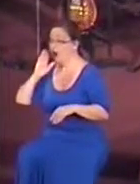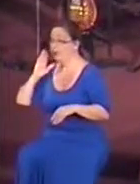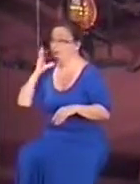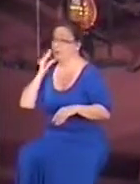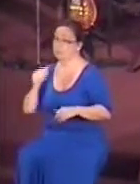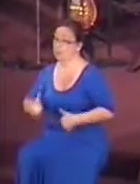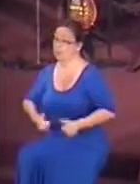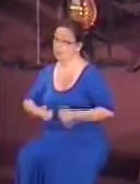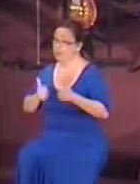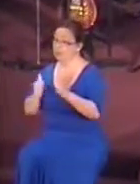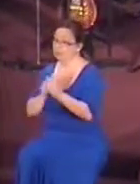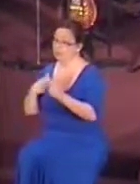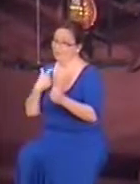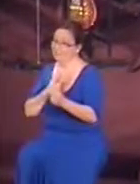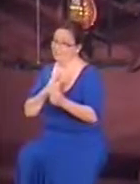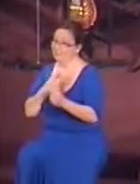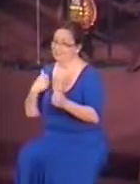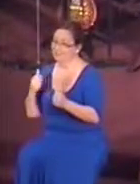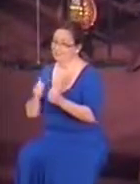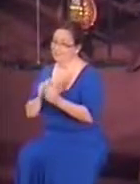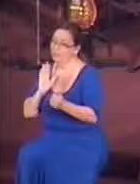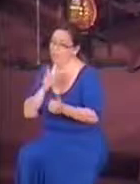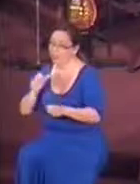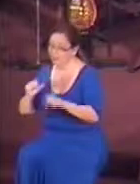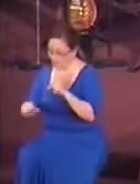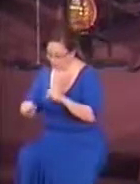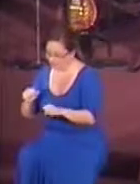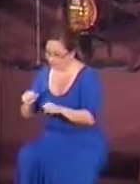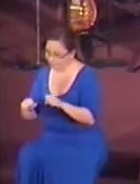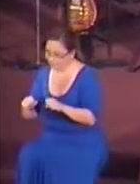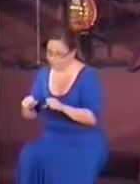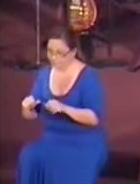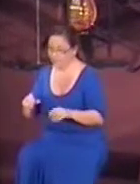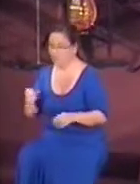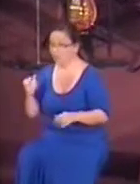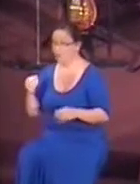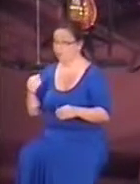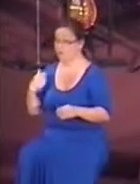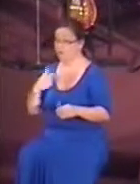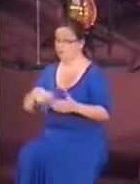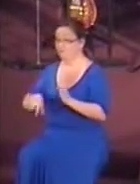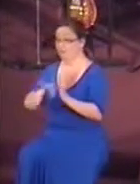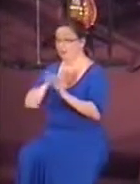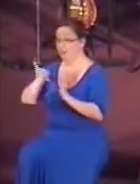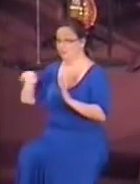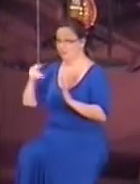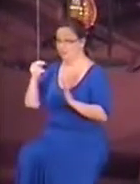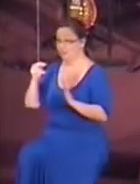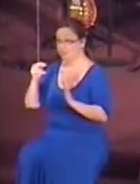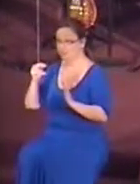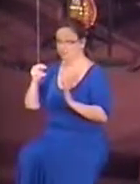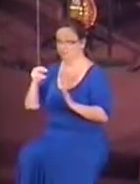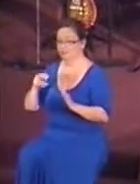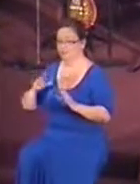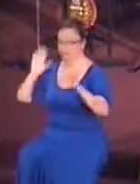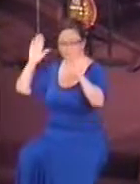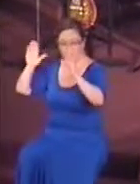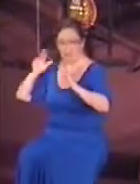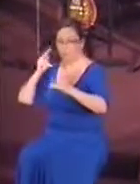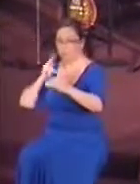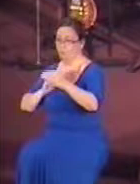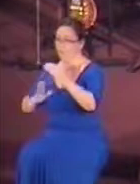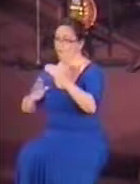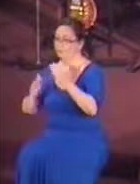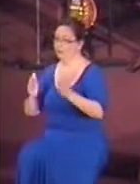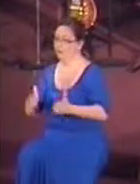walk through with us, with our doubts. Yeah, I know, I keep saying that. And so here we find John, one of the greatest prophets, having